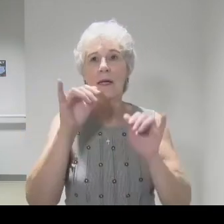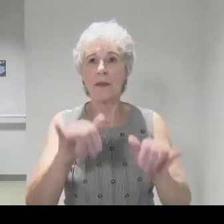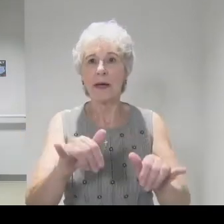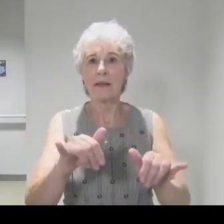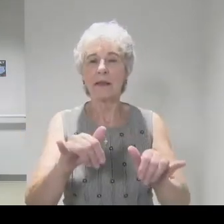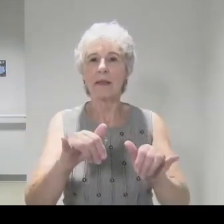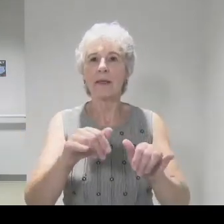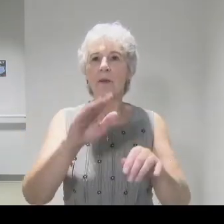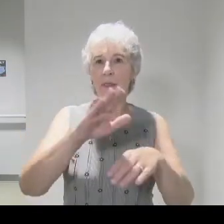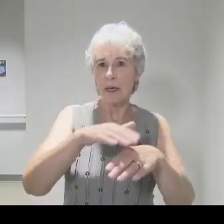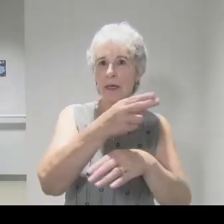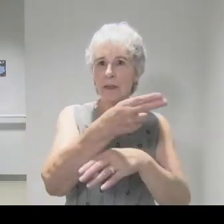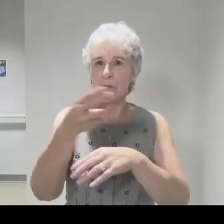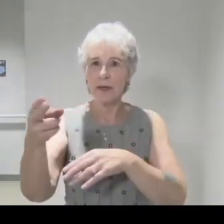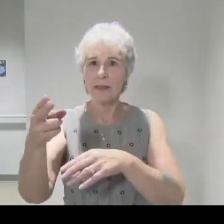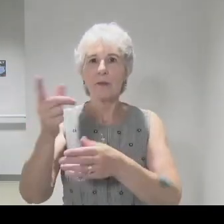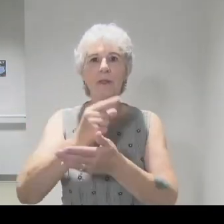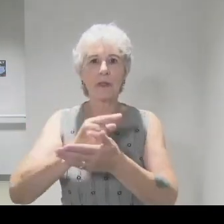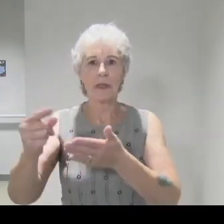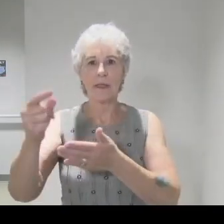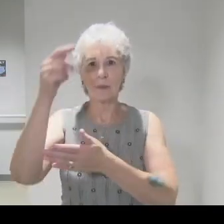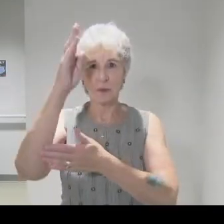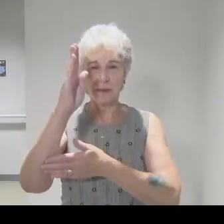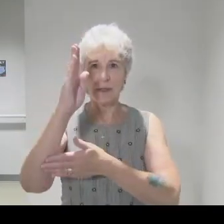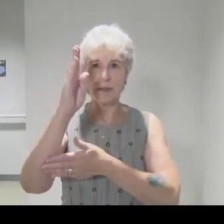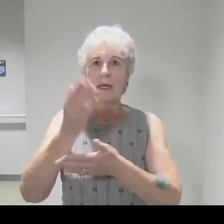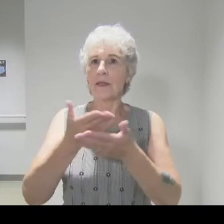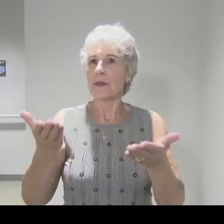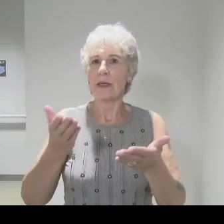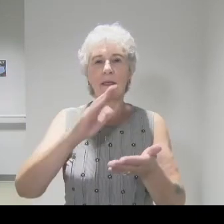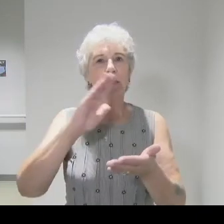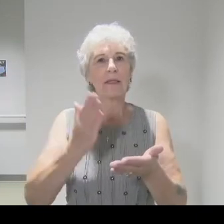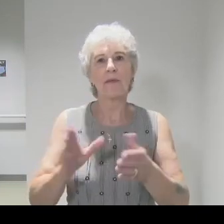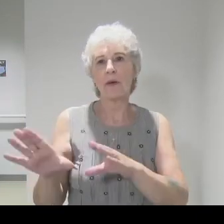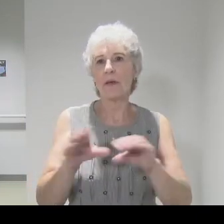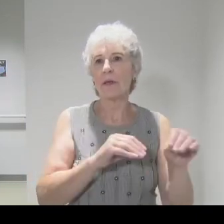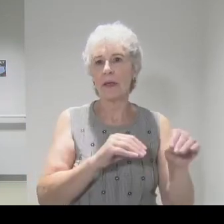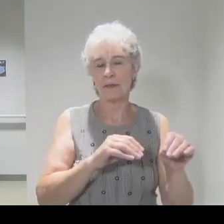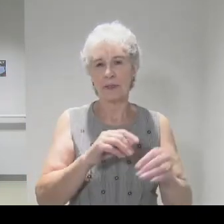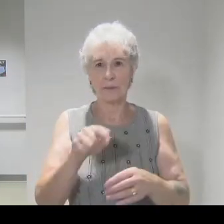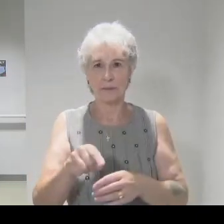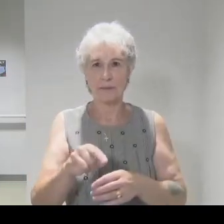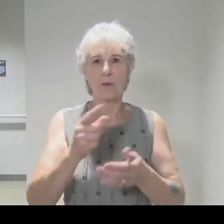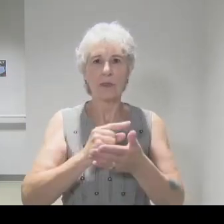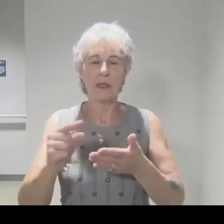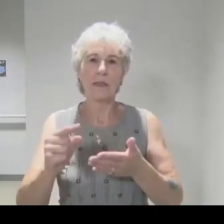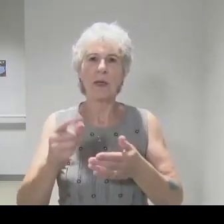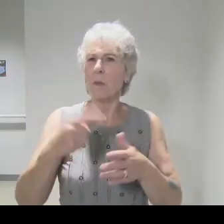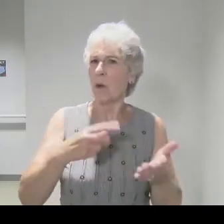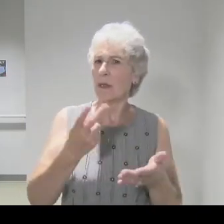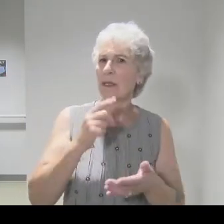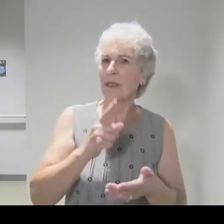horizon for him was the gospel of God. The thing that never got out of his sight was the gospel. And what is the